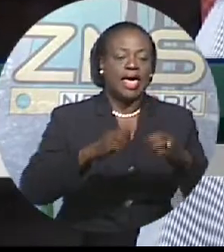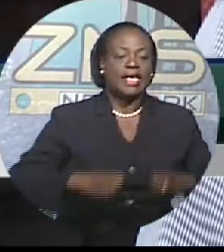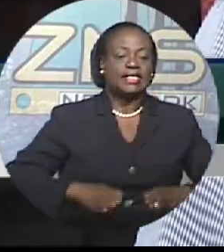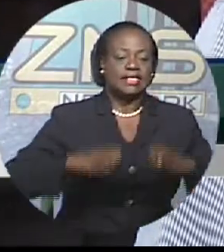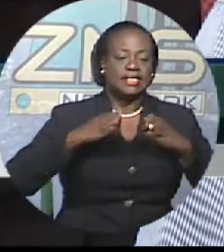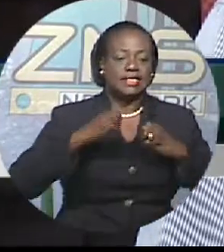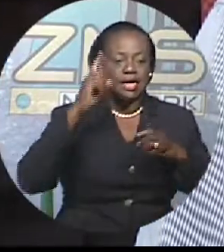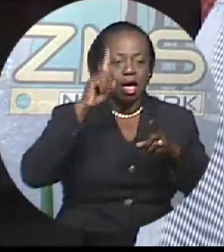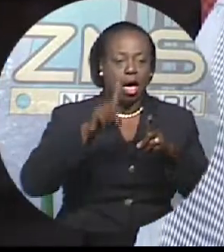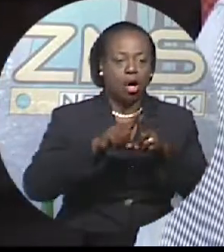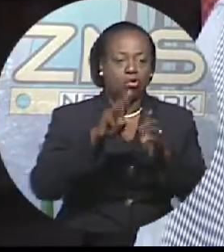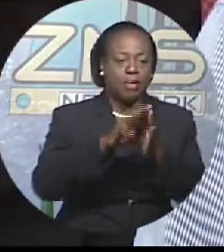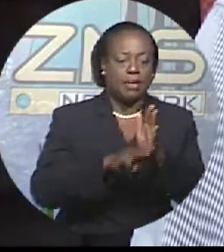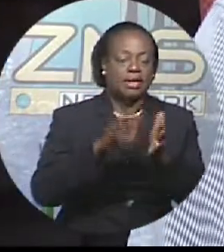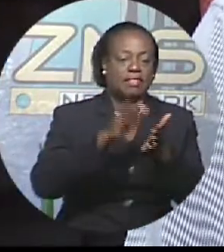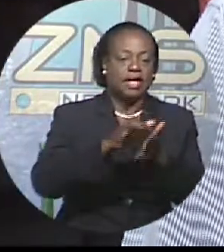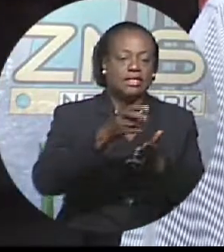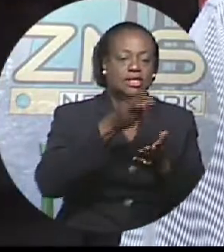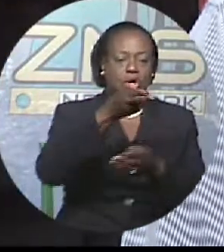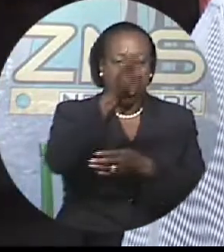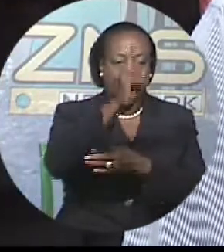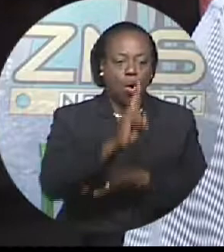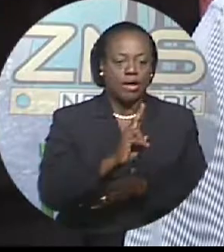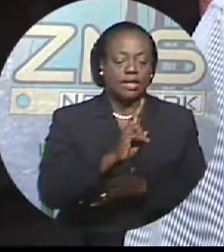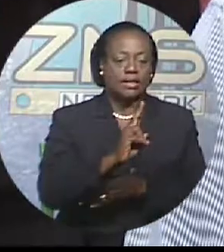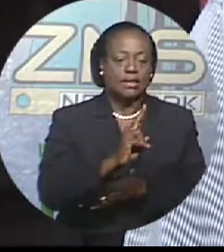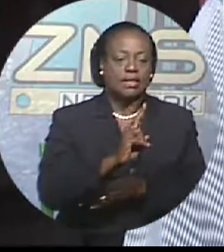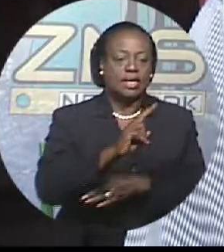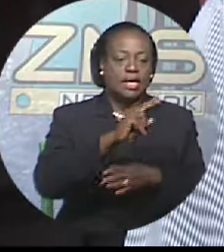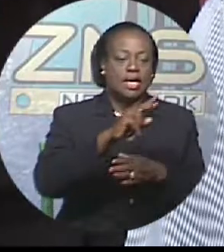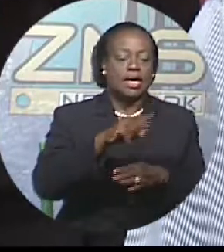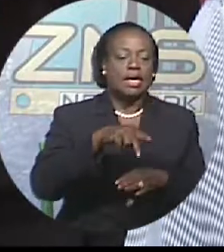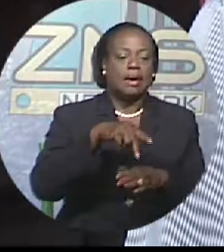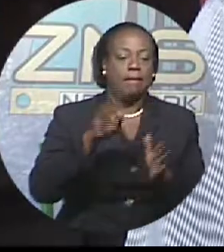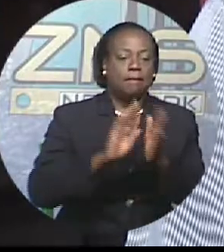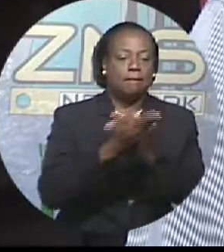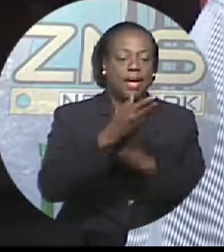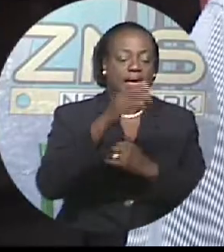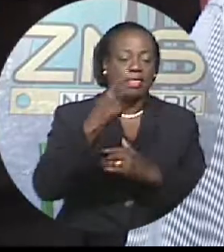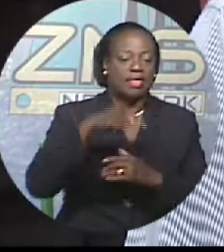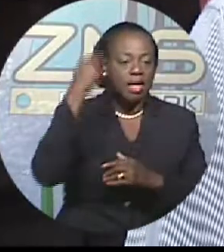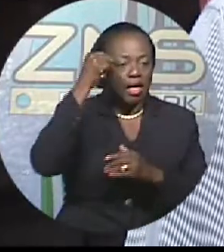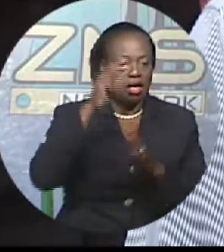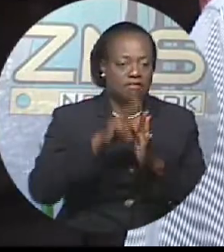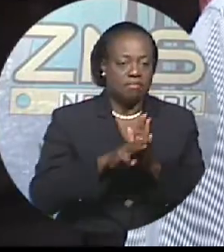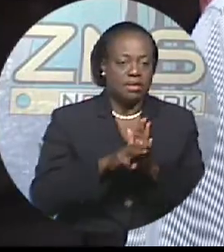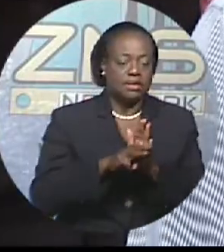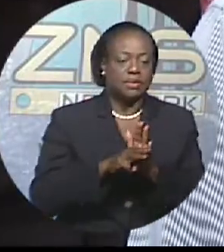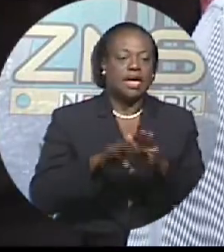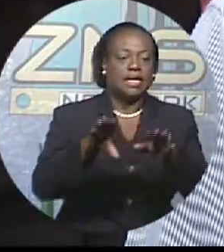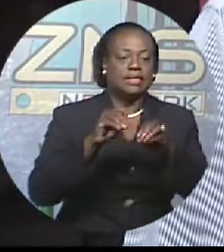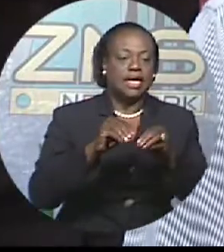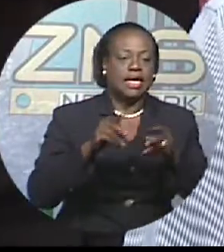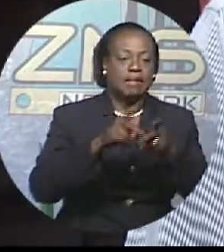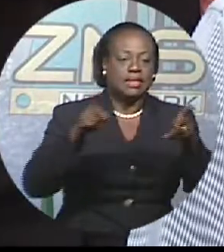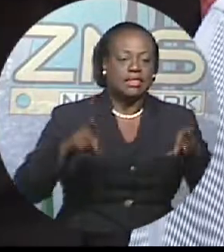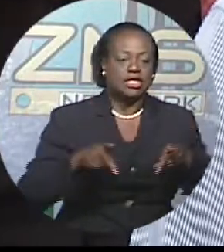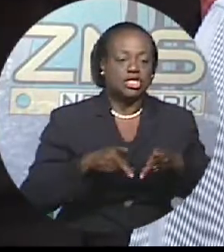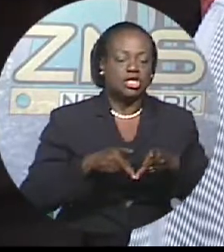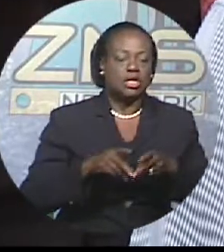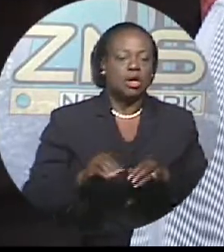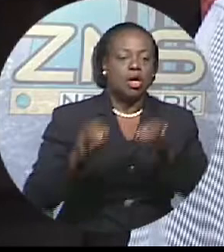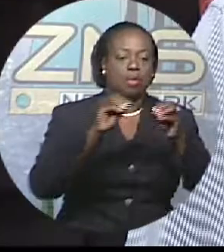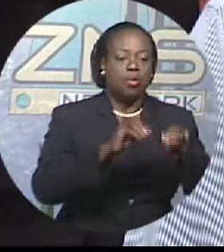is honored in principle by the government, although unregistered, and we would take a position moving forward. While the